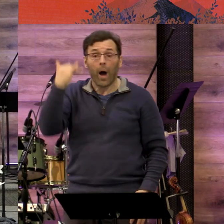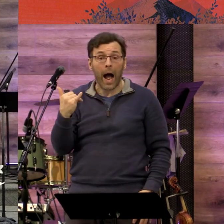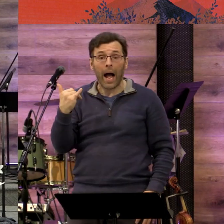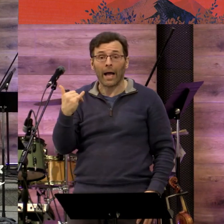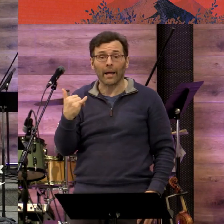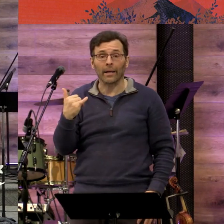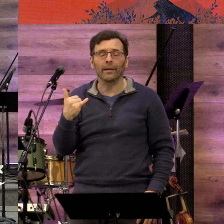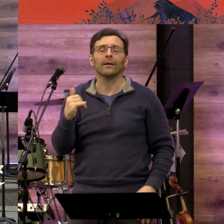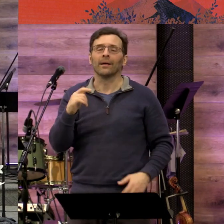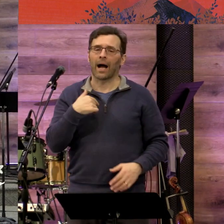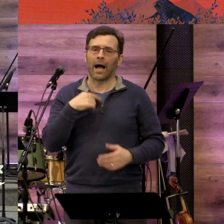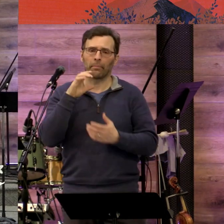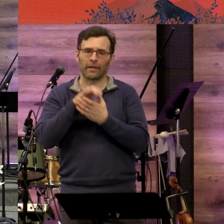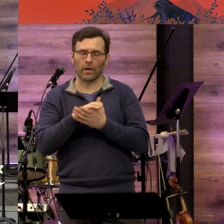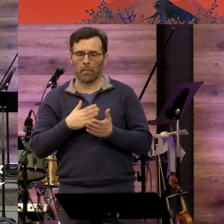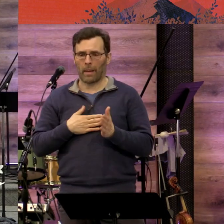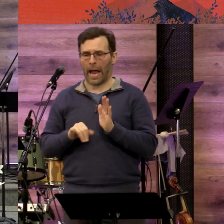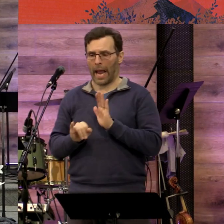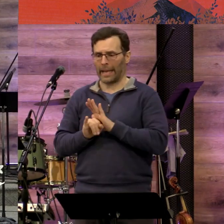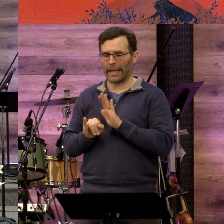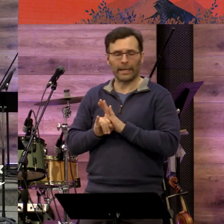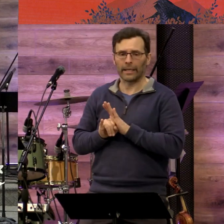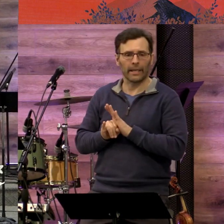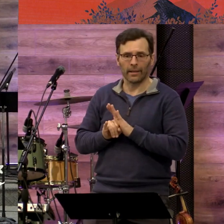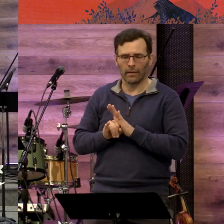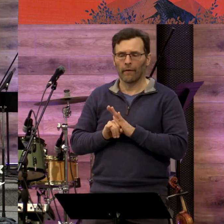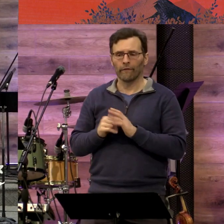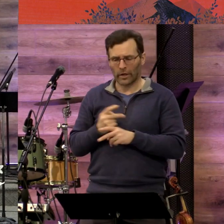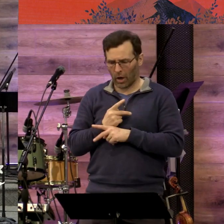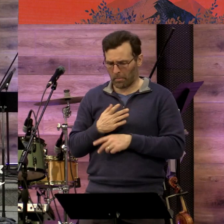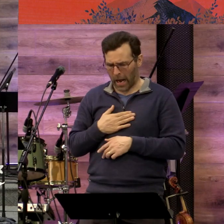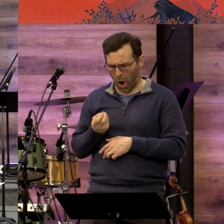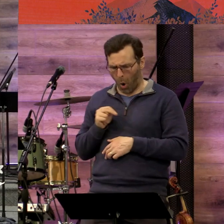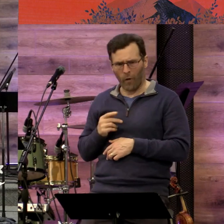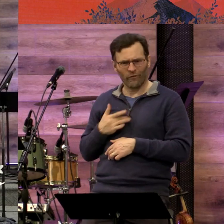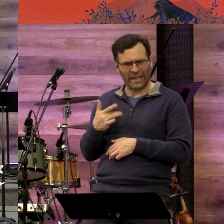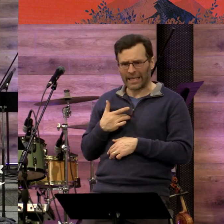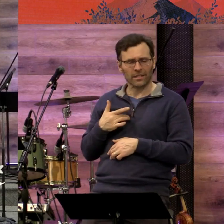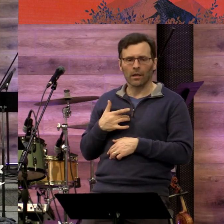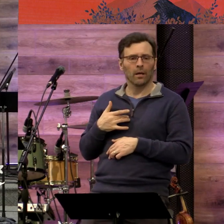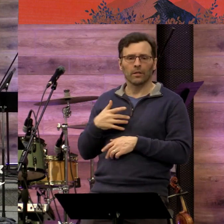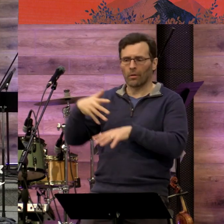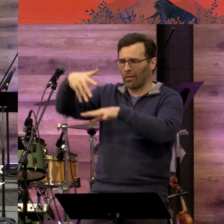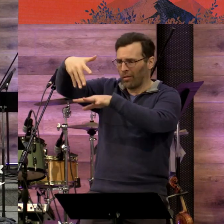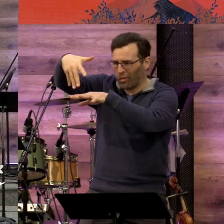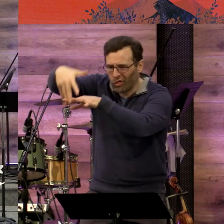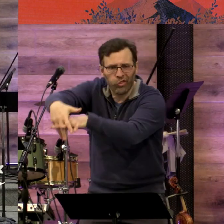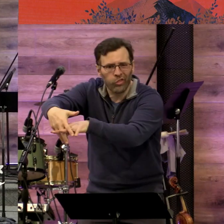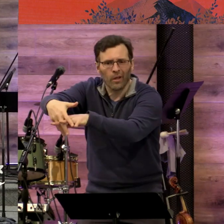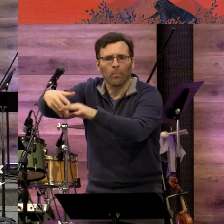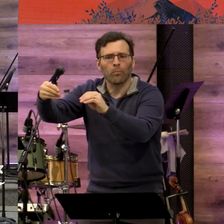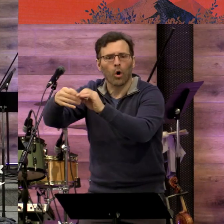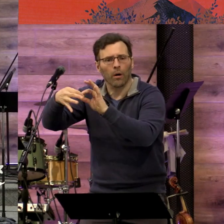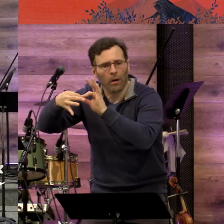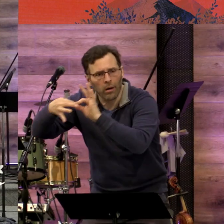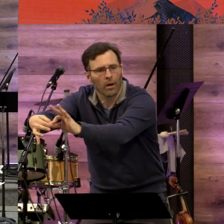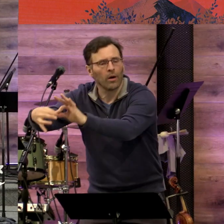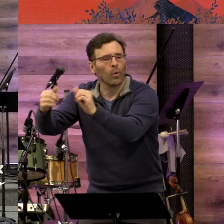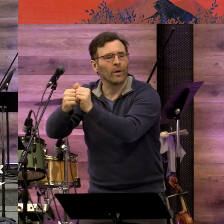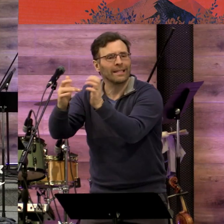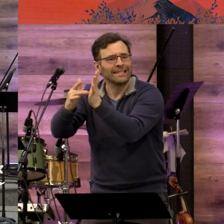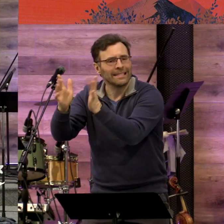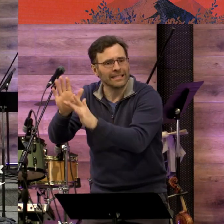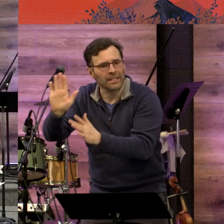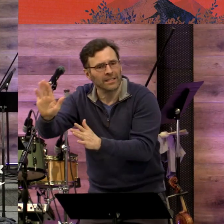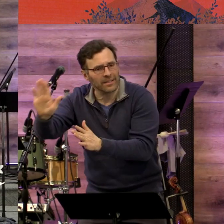Because I got to believe that my identity is rooted in something far greater than my fickle feelings or urges or